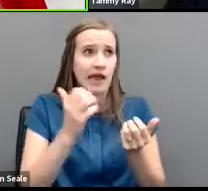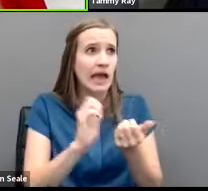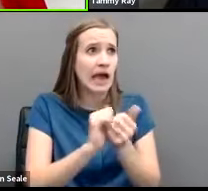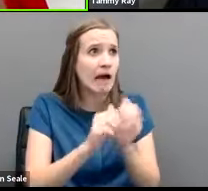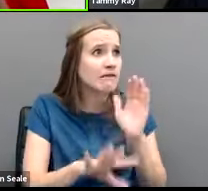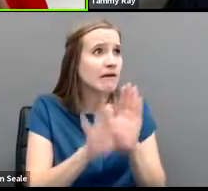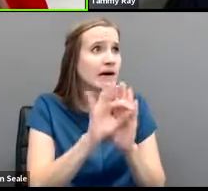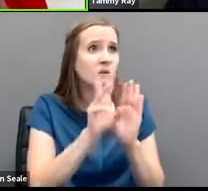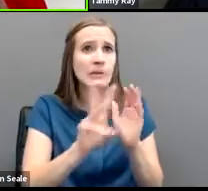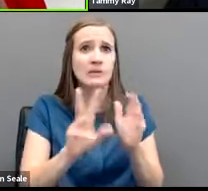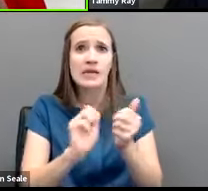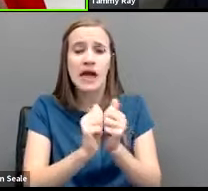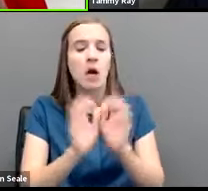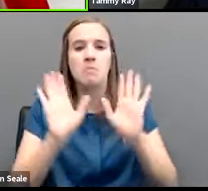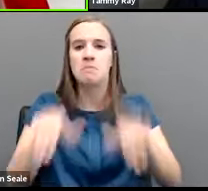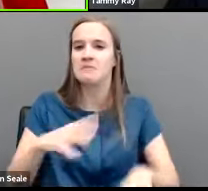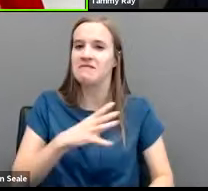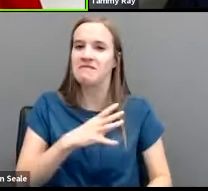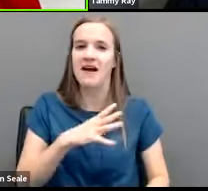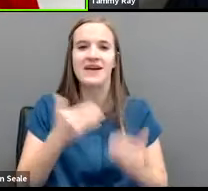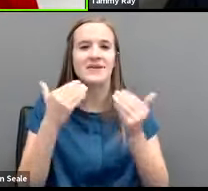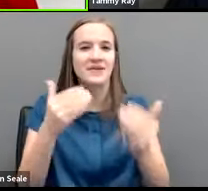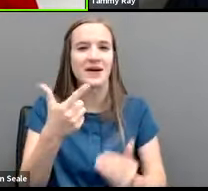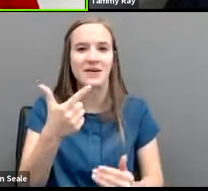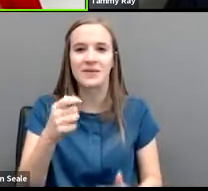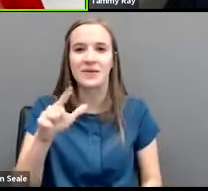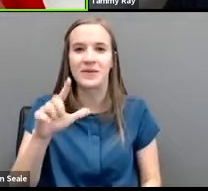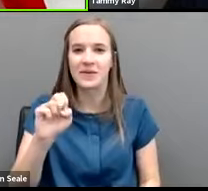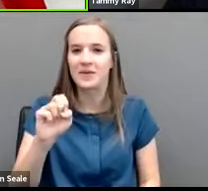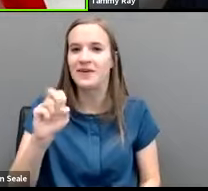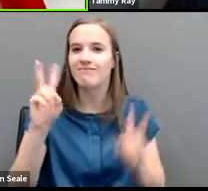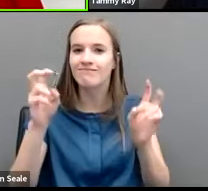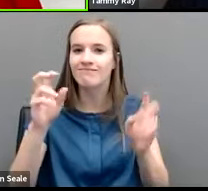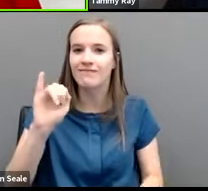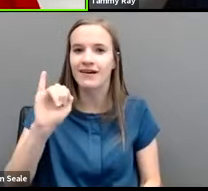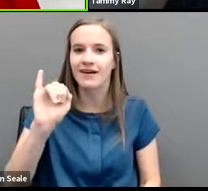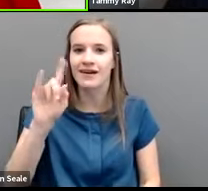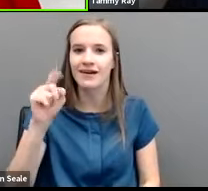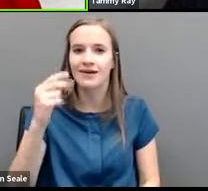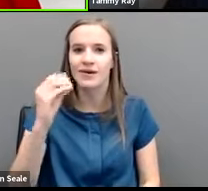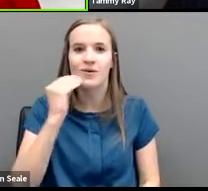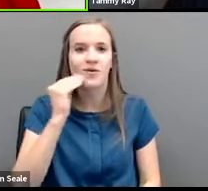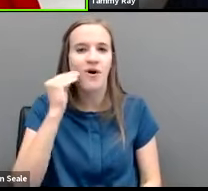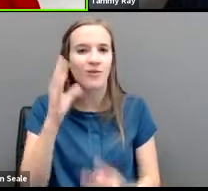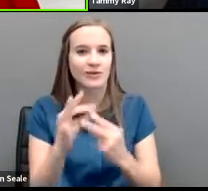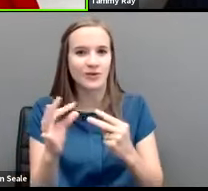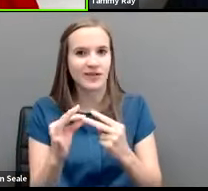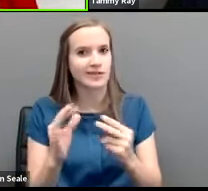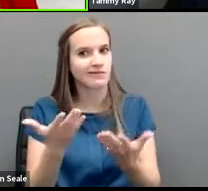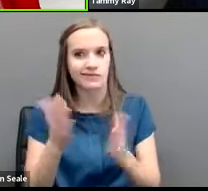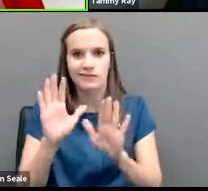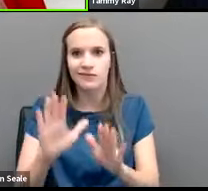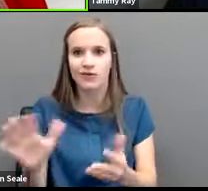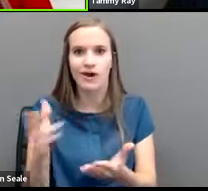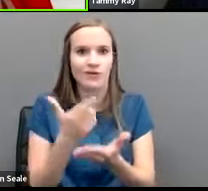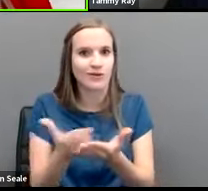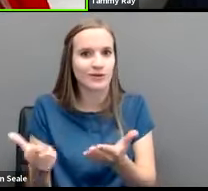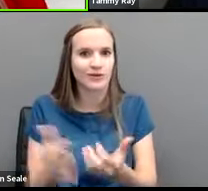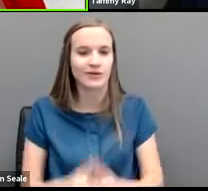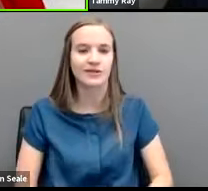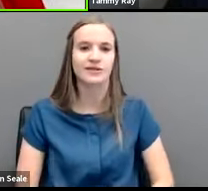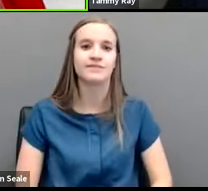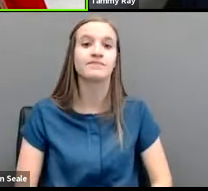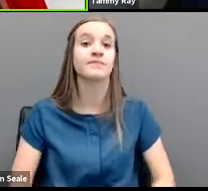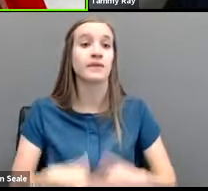the Google. It's a great resource. So Tammy, we have a few minutes